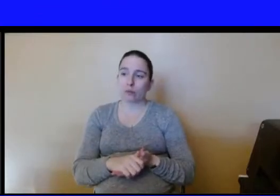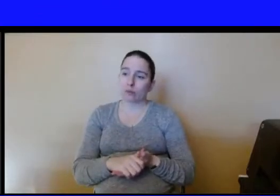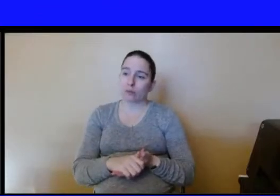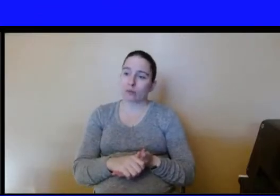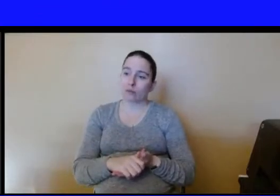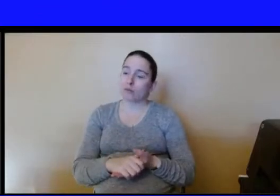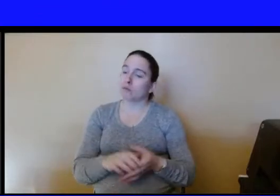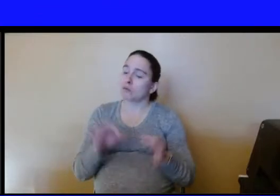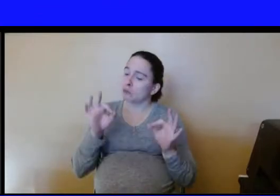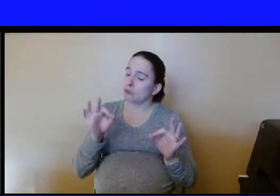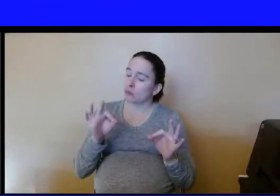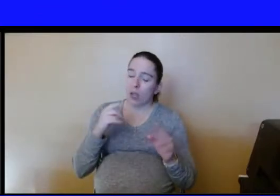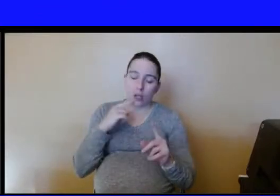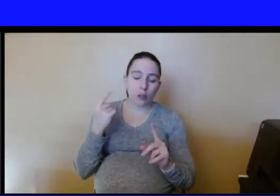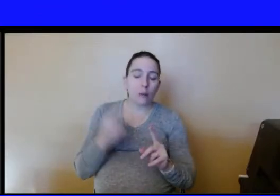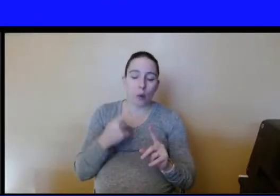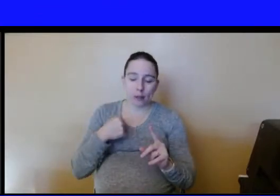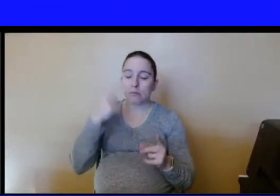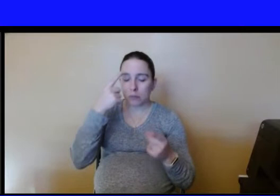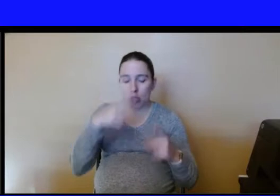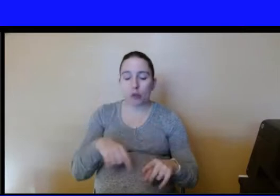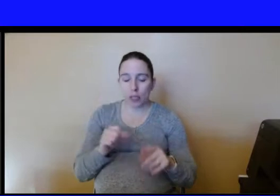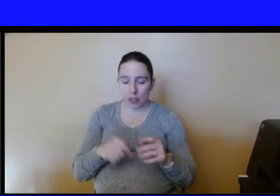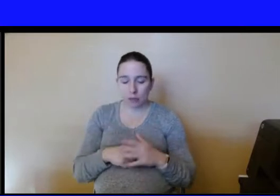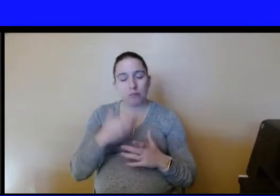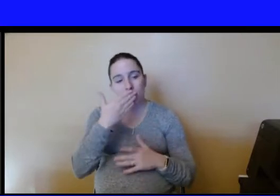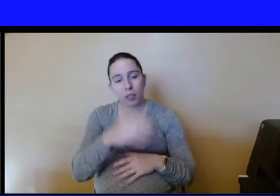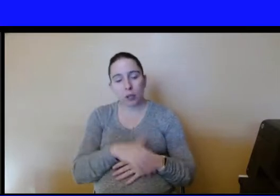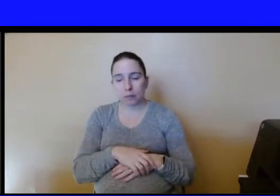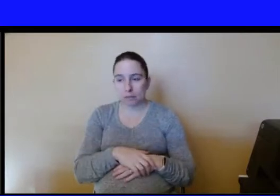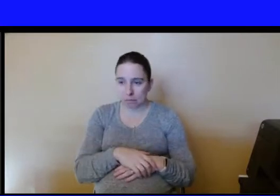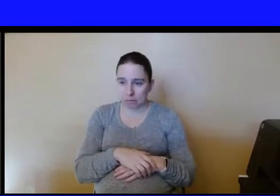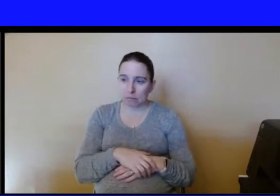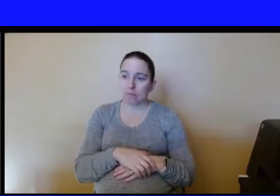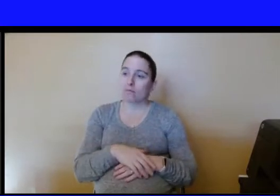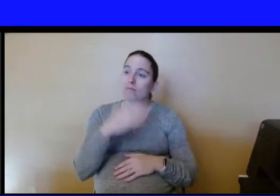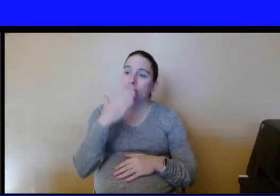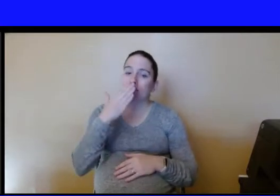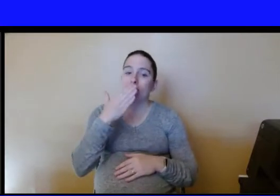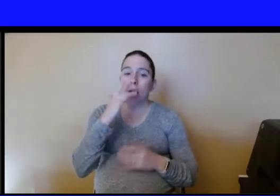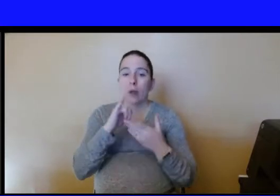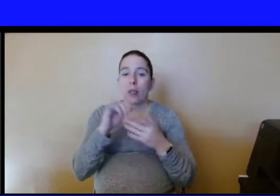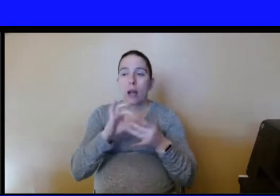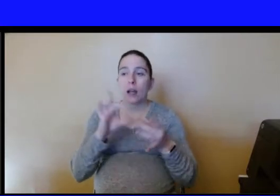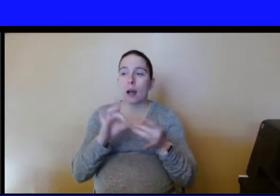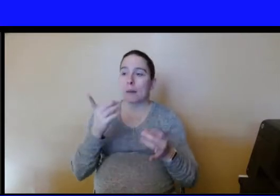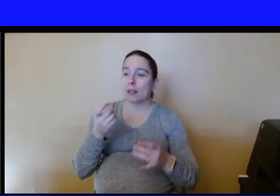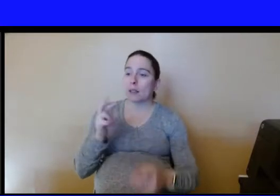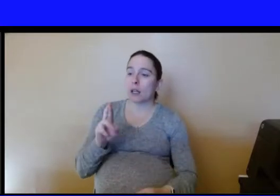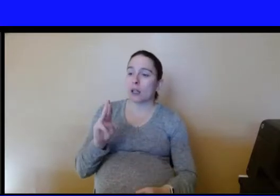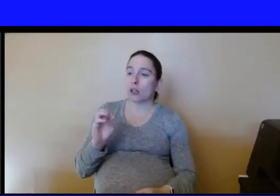You all. Have a great morning, everyone. Be well. Yes, be well.